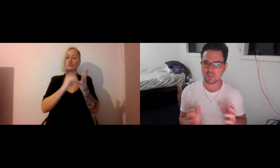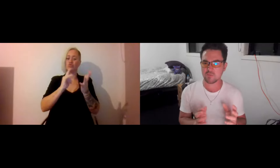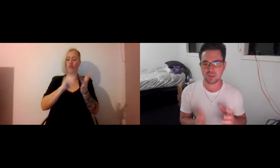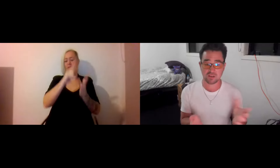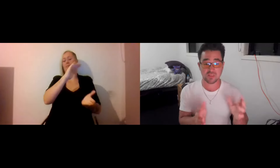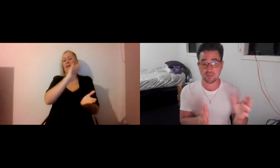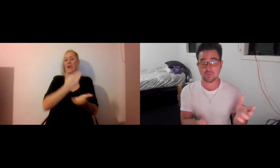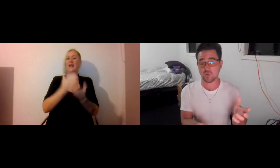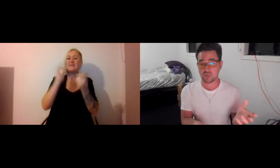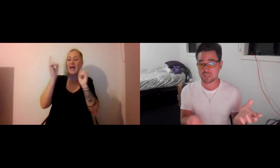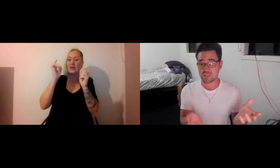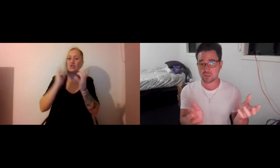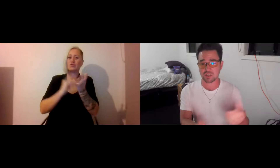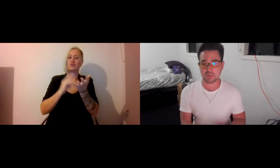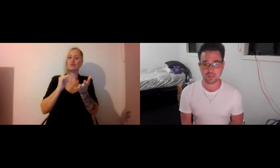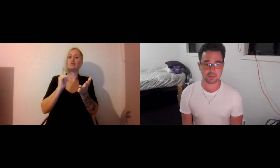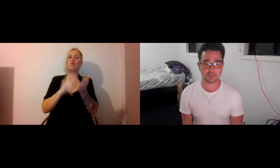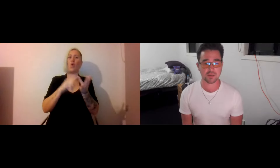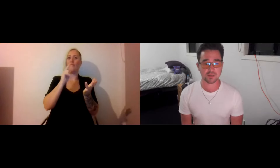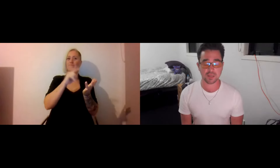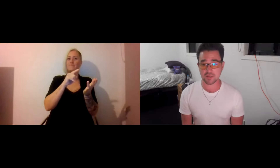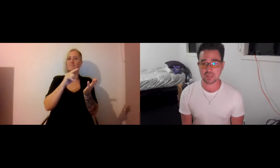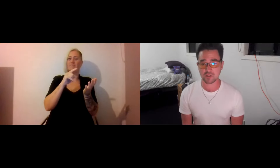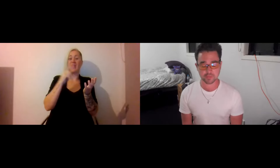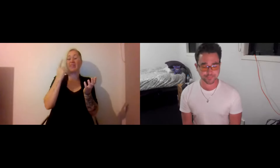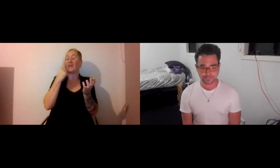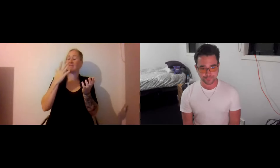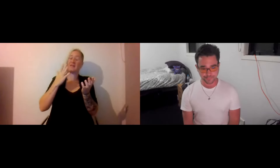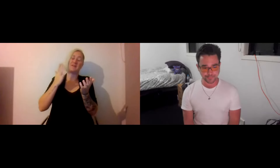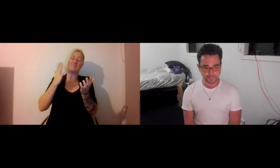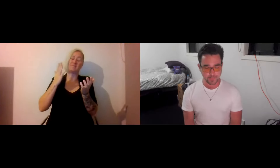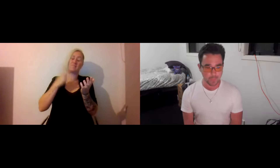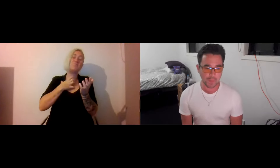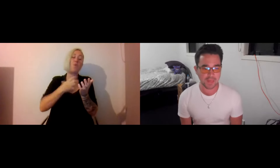to think about, and I think some more research needs to be done in that area.